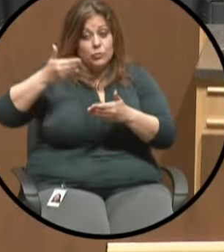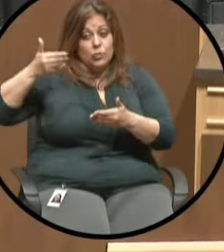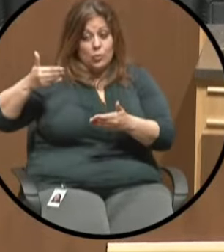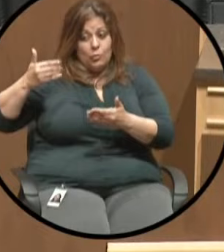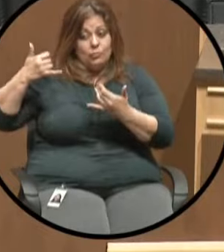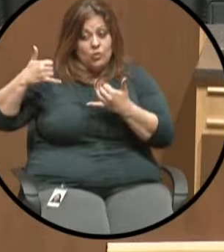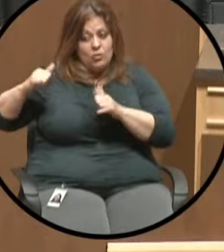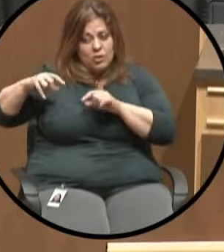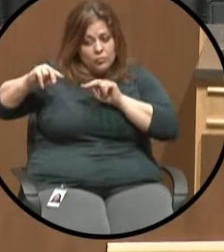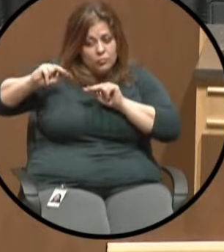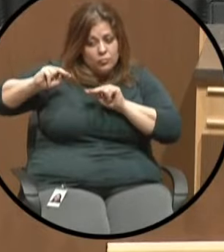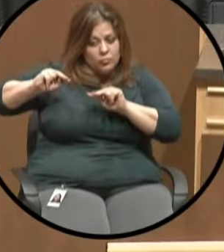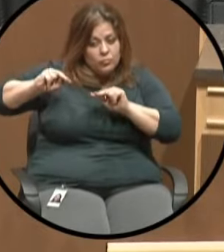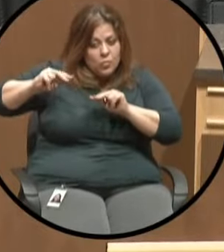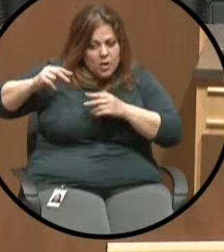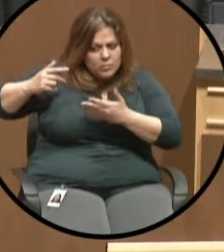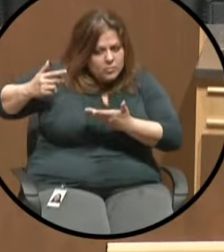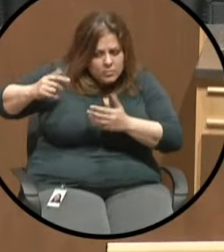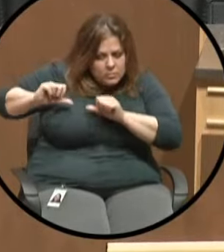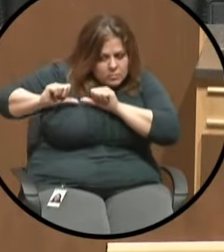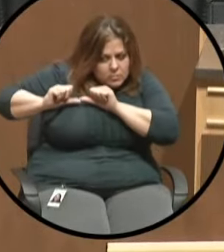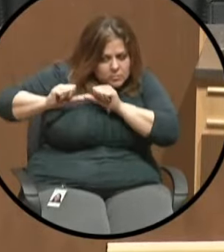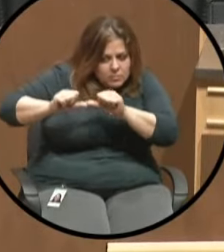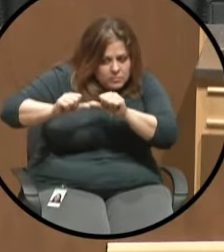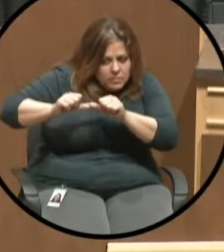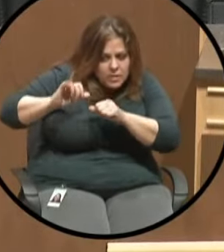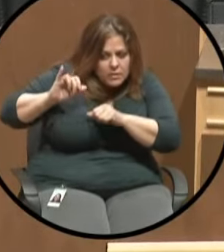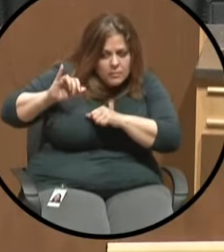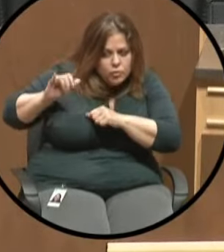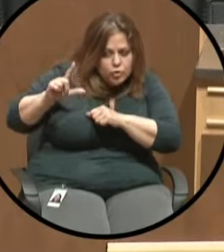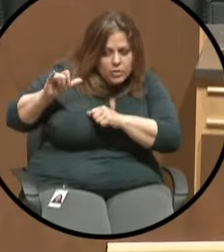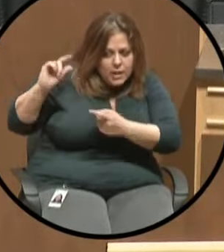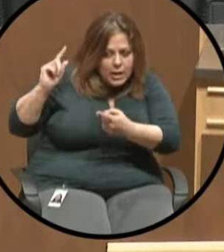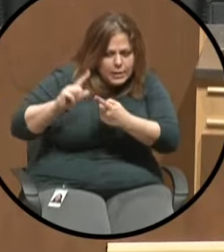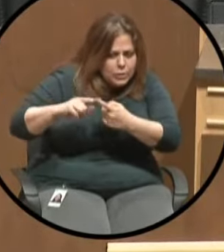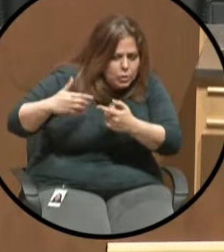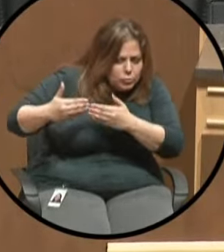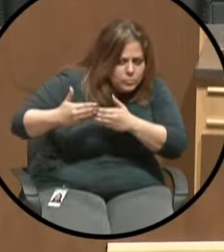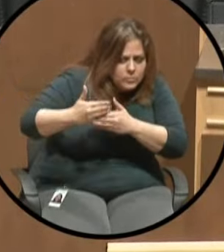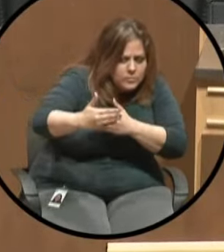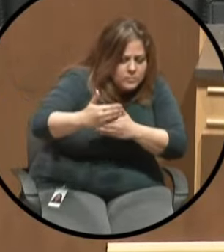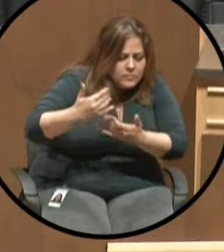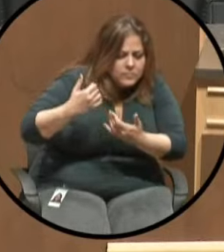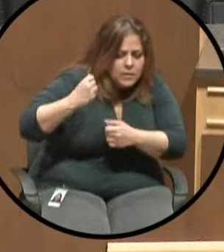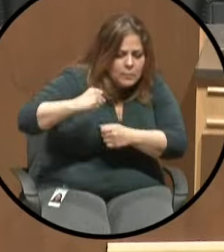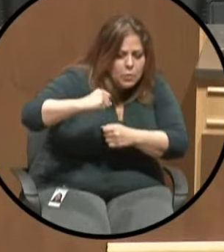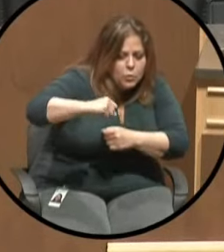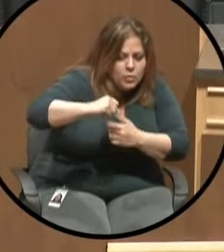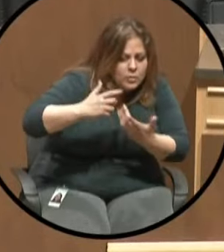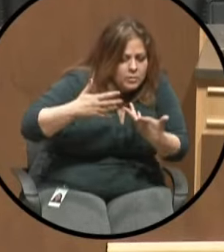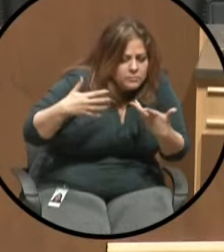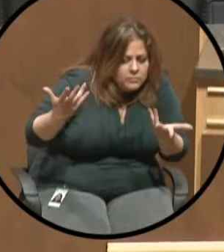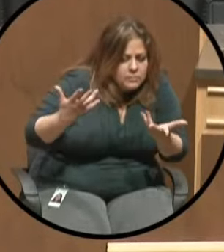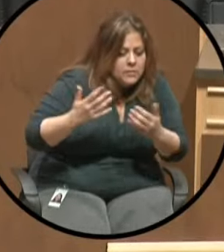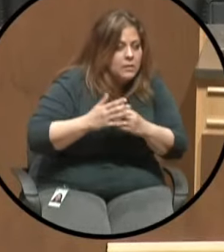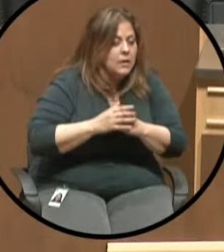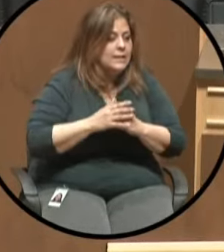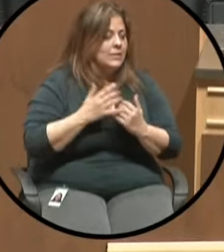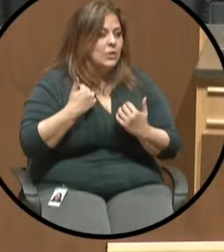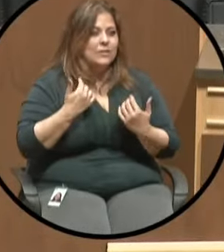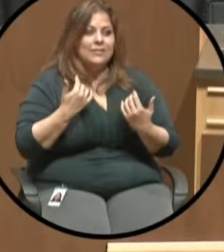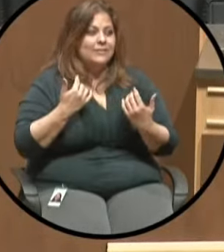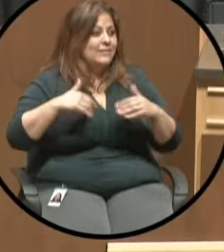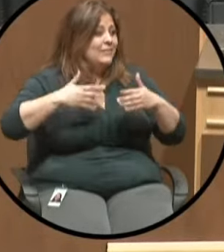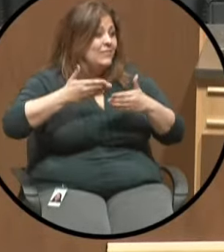doing continued studies to determine how long these people will continue to have immunity, amongst others as well. And so we